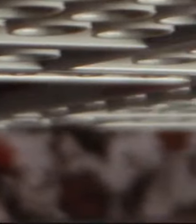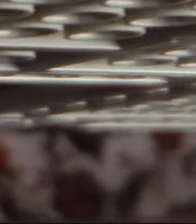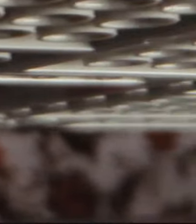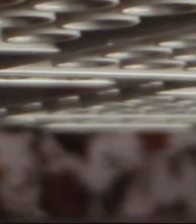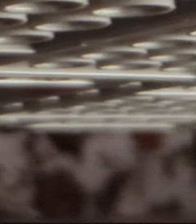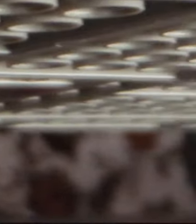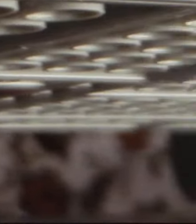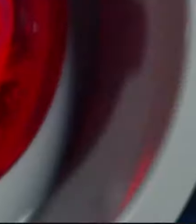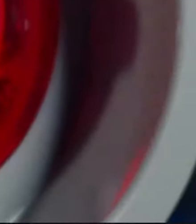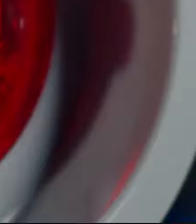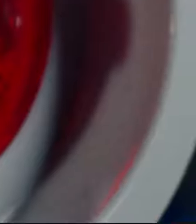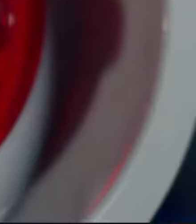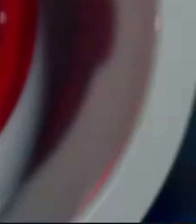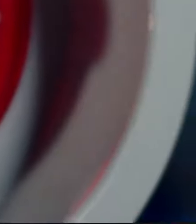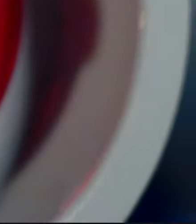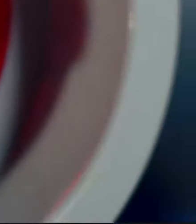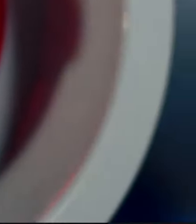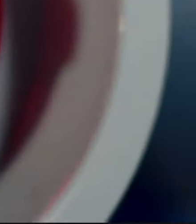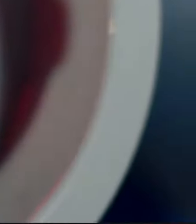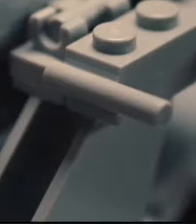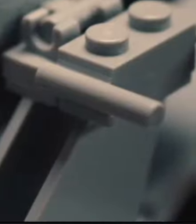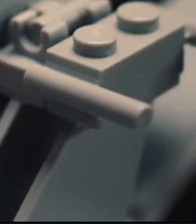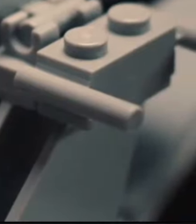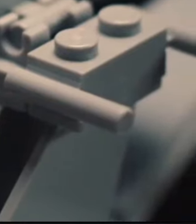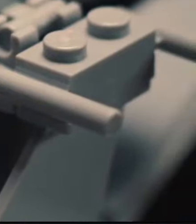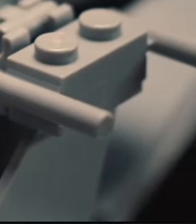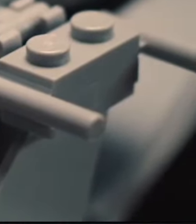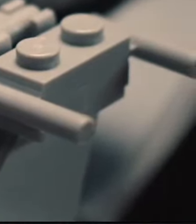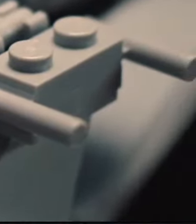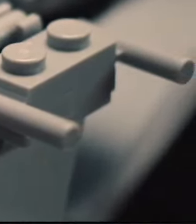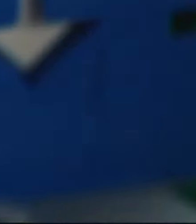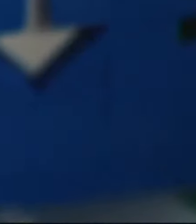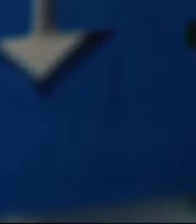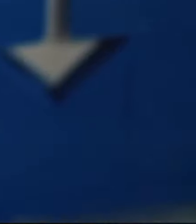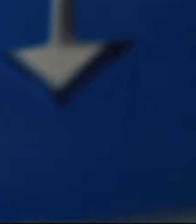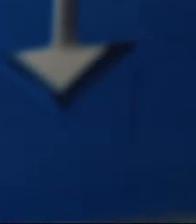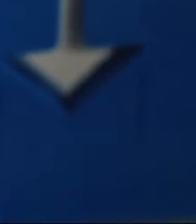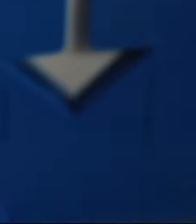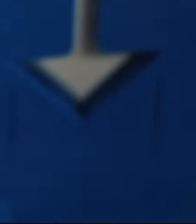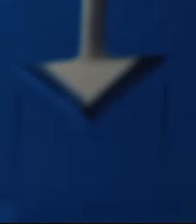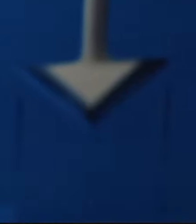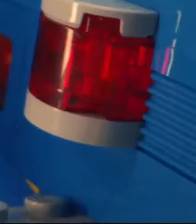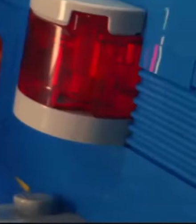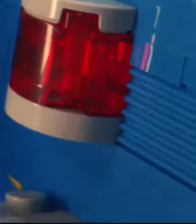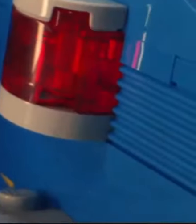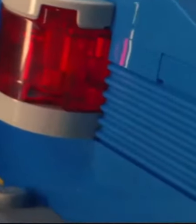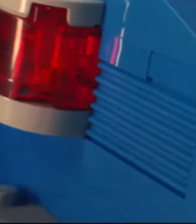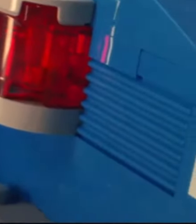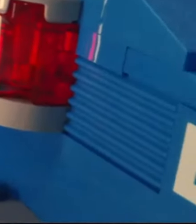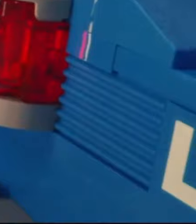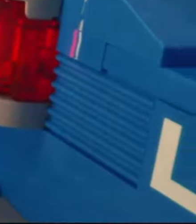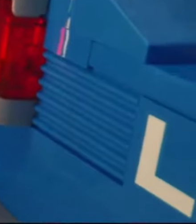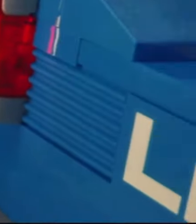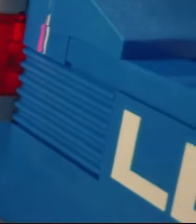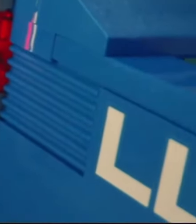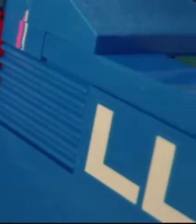Today, we're reuniting adult fans with a set from their childhood and hopefully sparking great memories of the people they